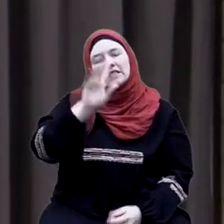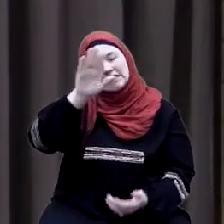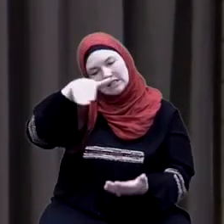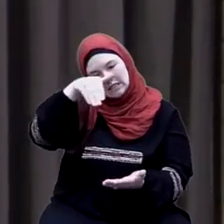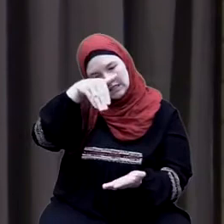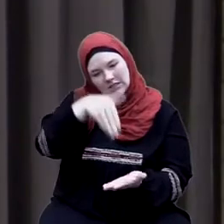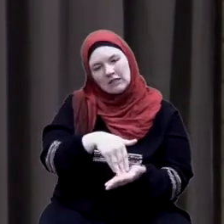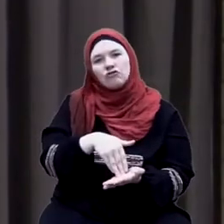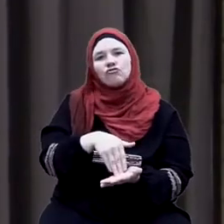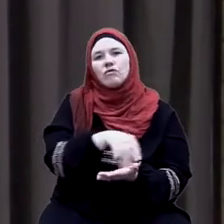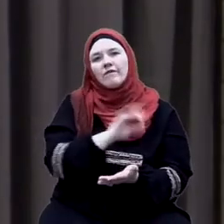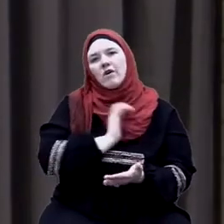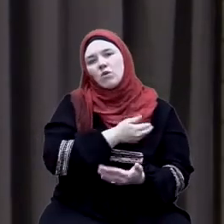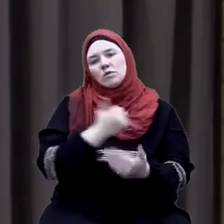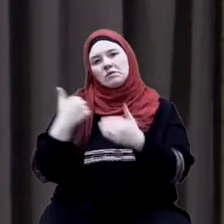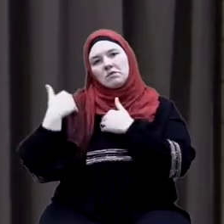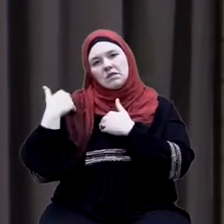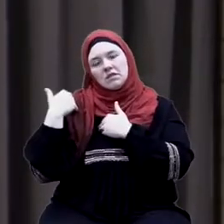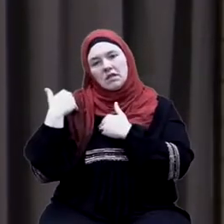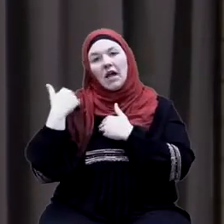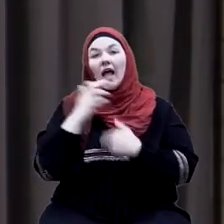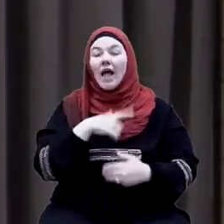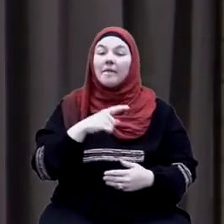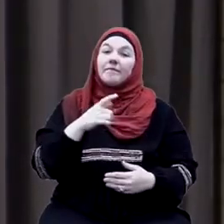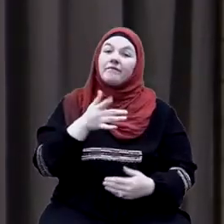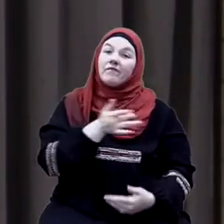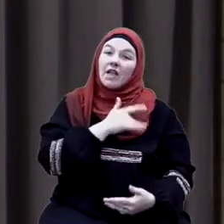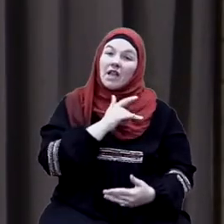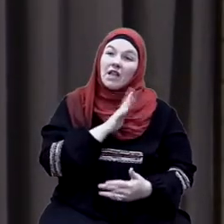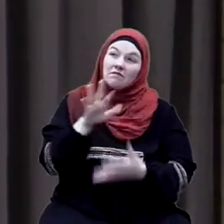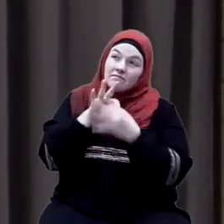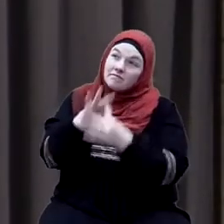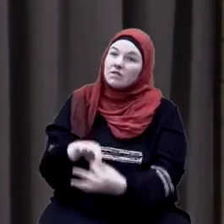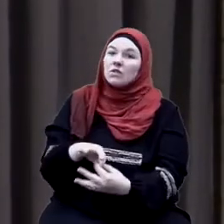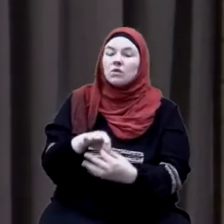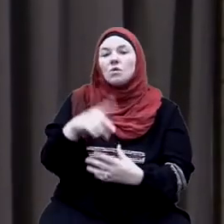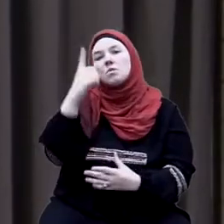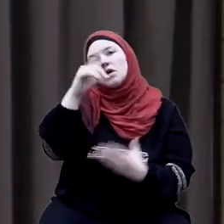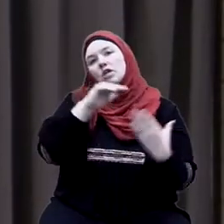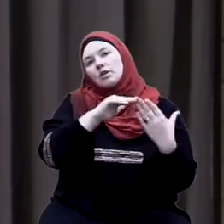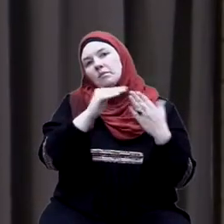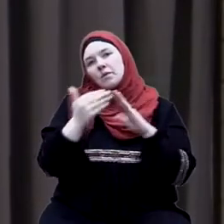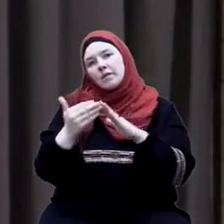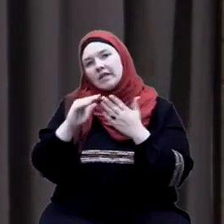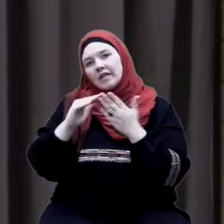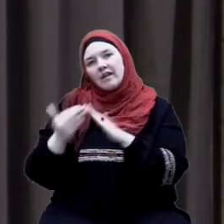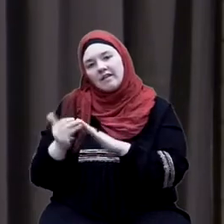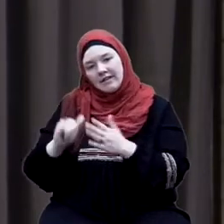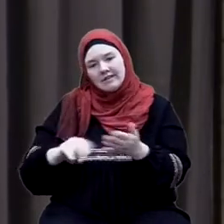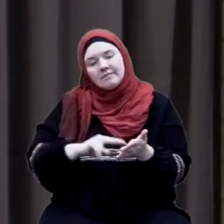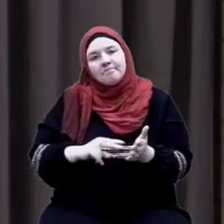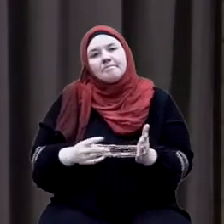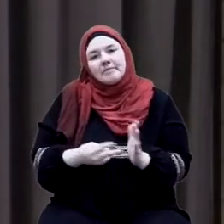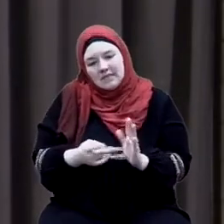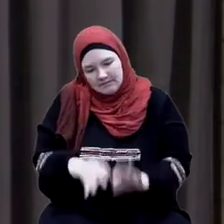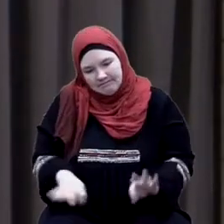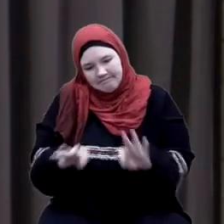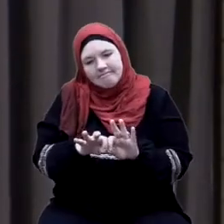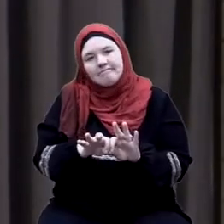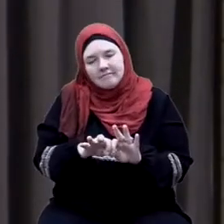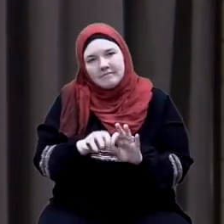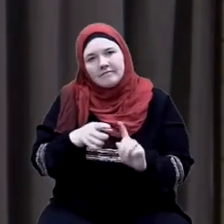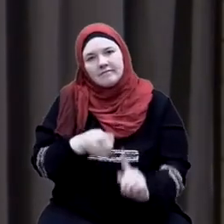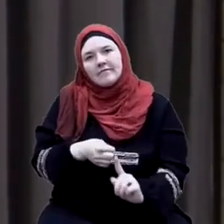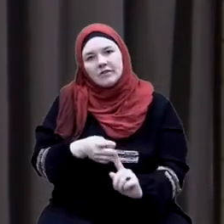of responsibility, the sense of belonging to an ummah that is meant to arouse